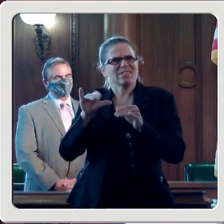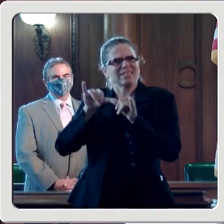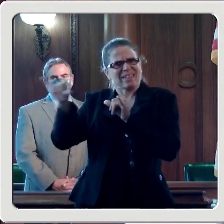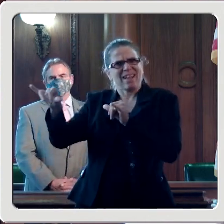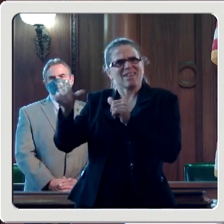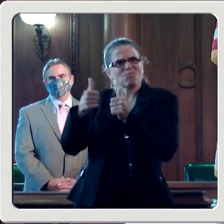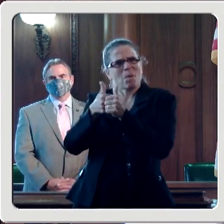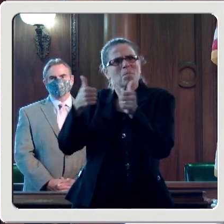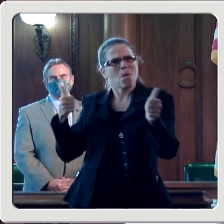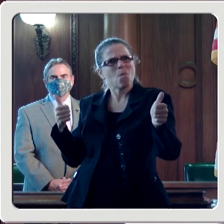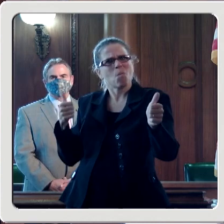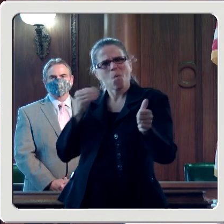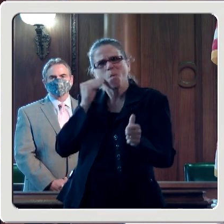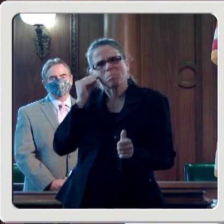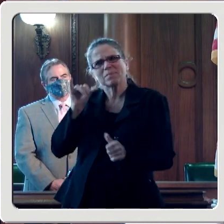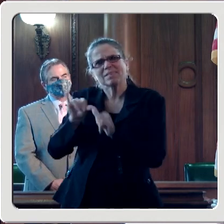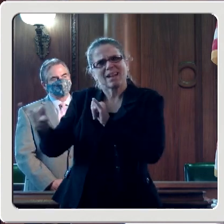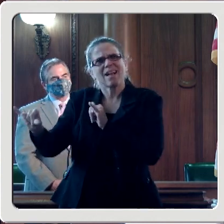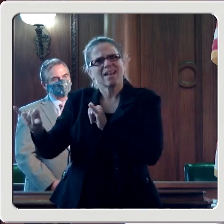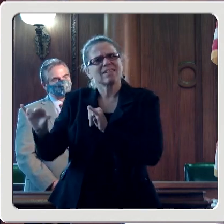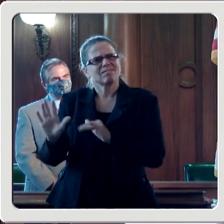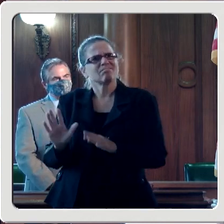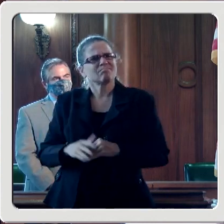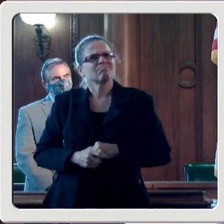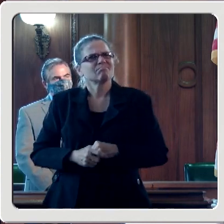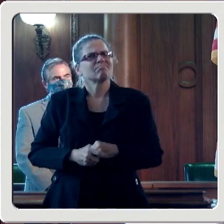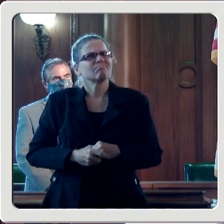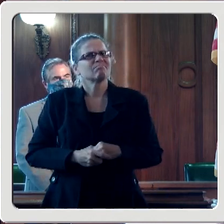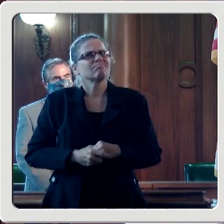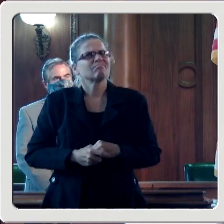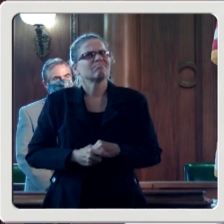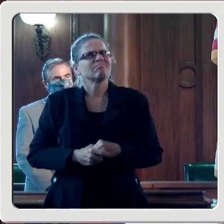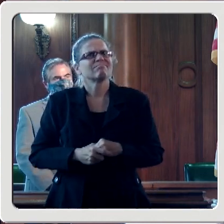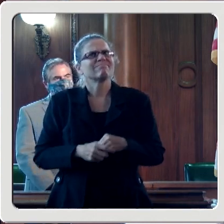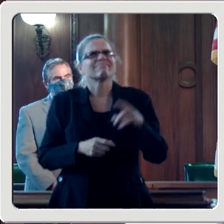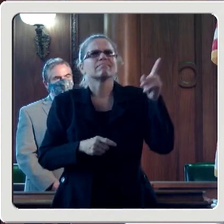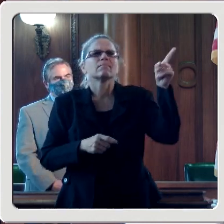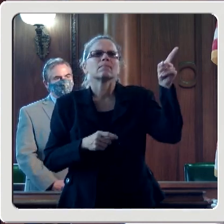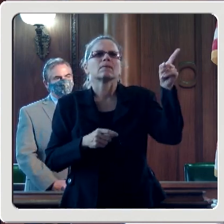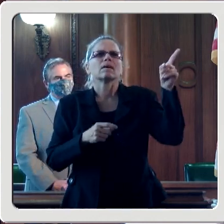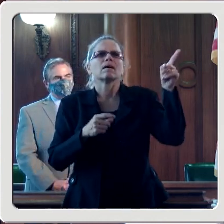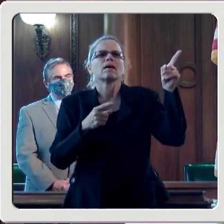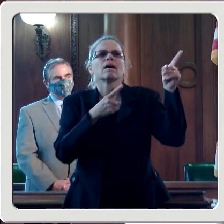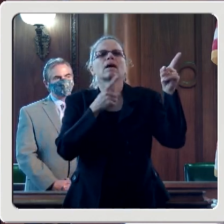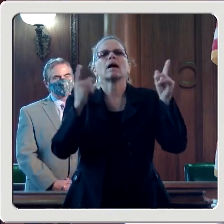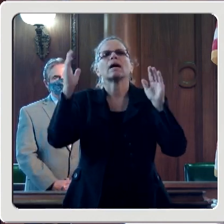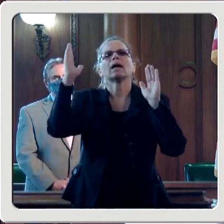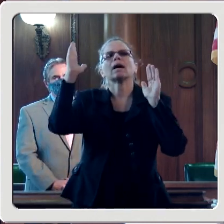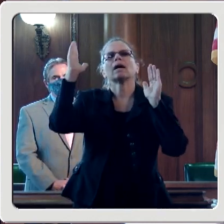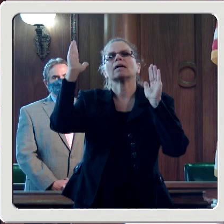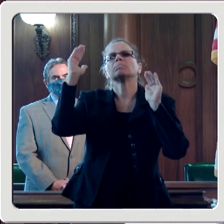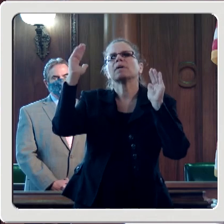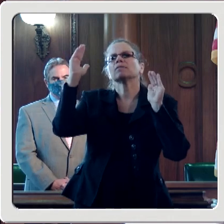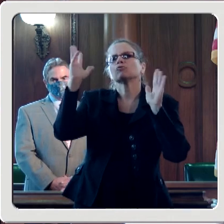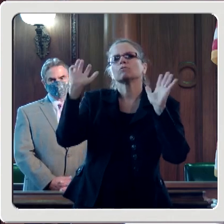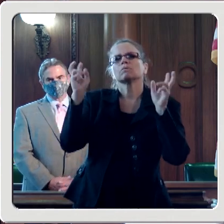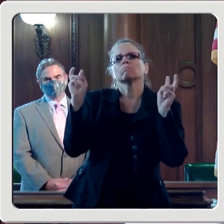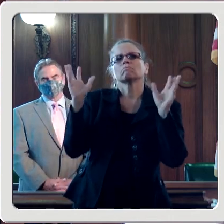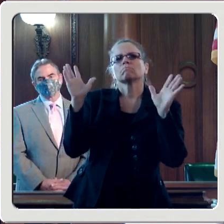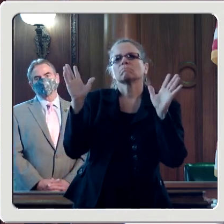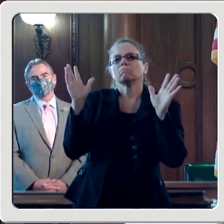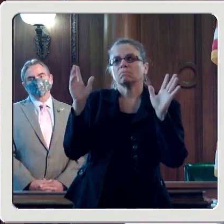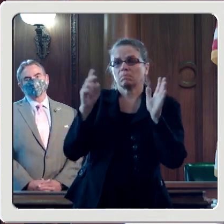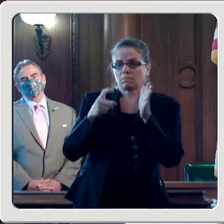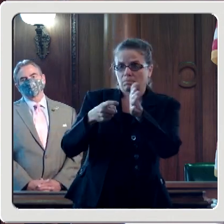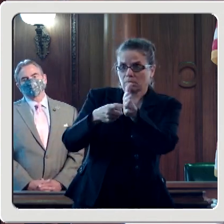have our teachers work from home. So we're going to treat that as guidance, but that's not a piece of guidance we're going to follow right now. So you're going